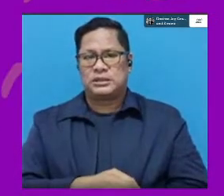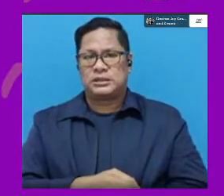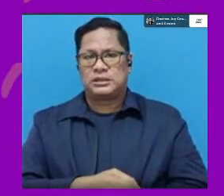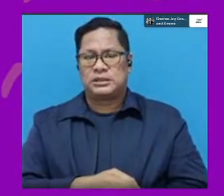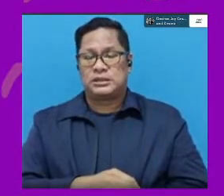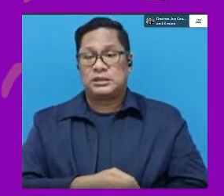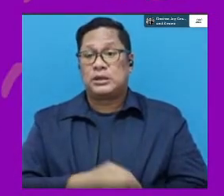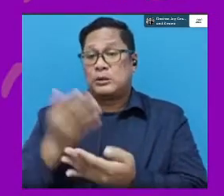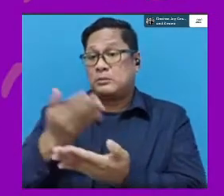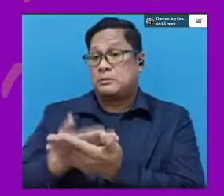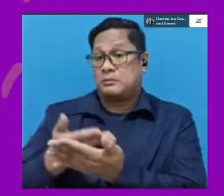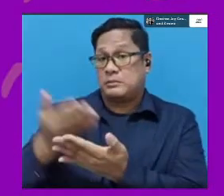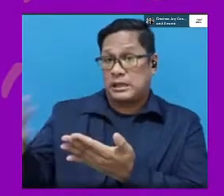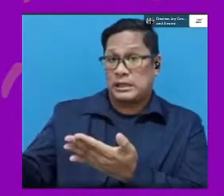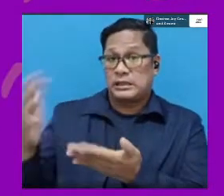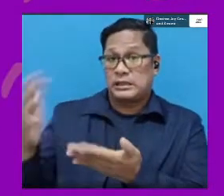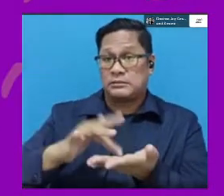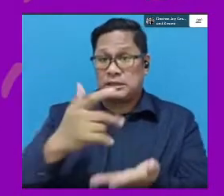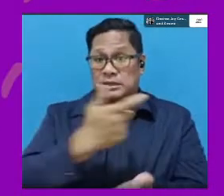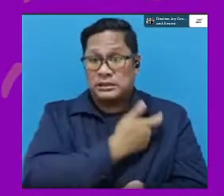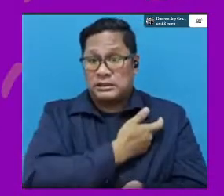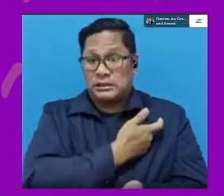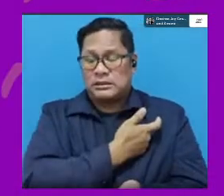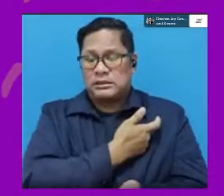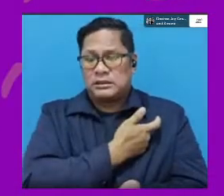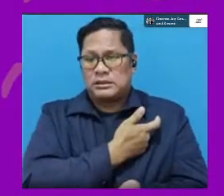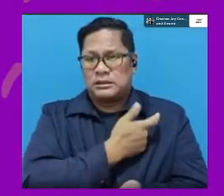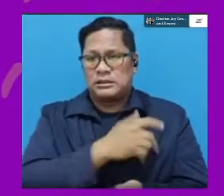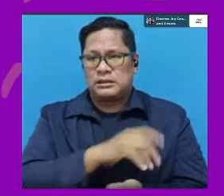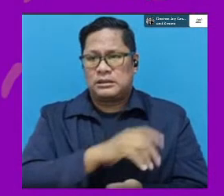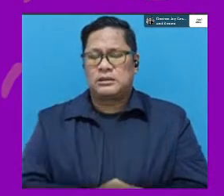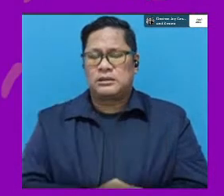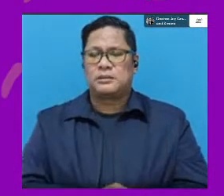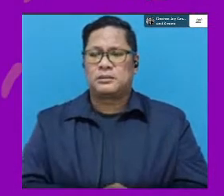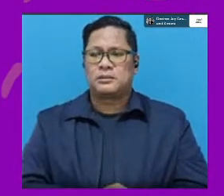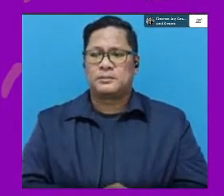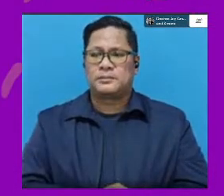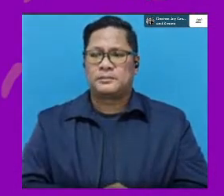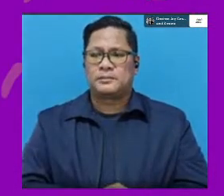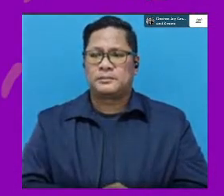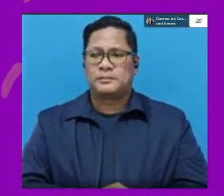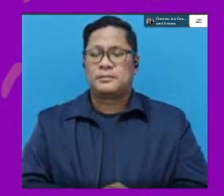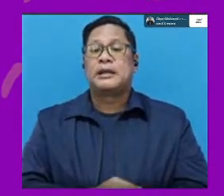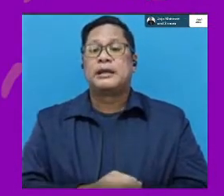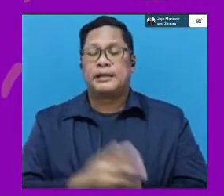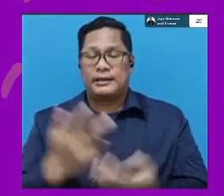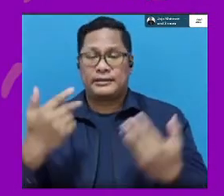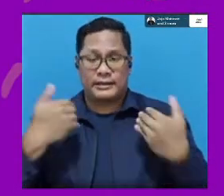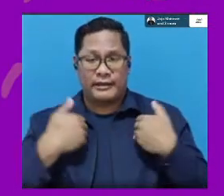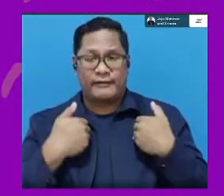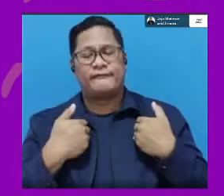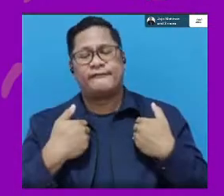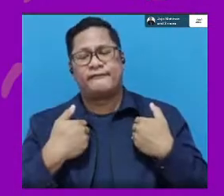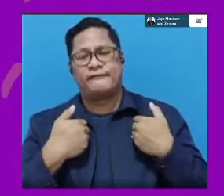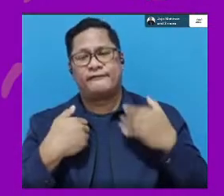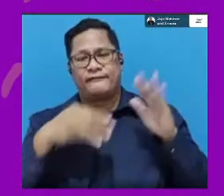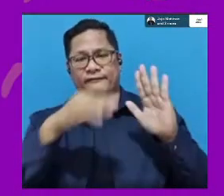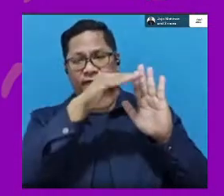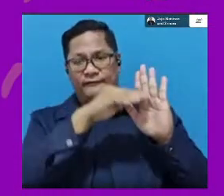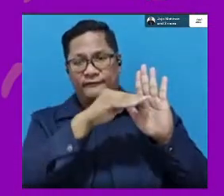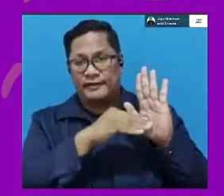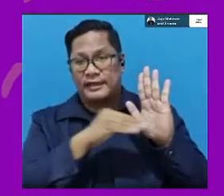procurement of the vaccines, it is stipulated in the EUA po, like what